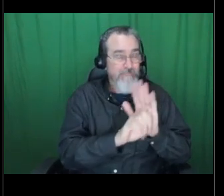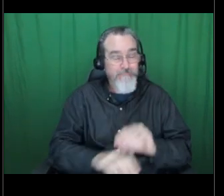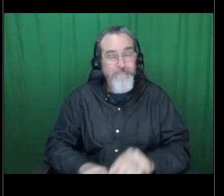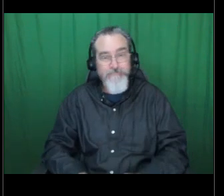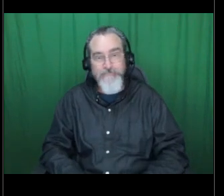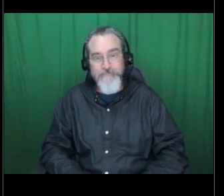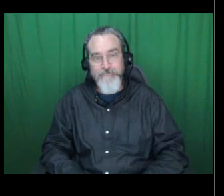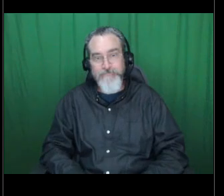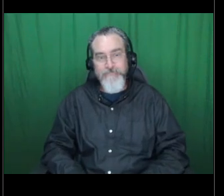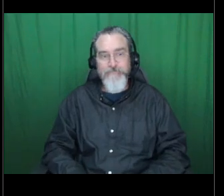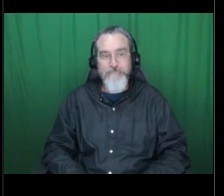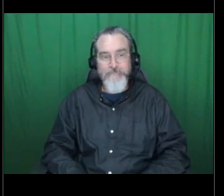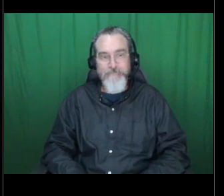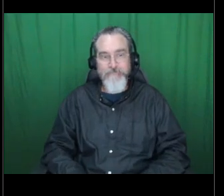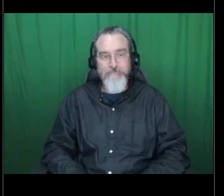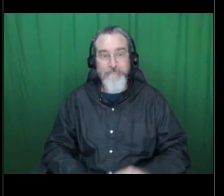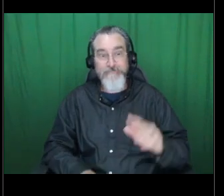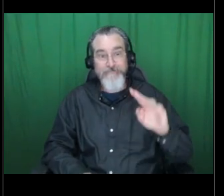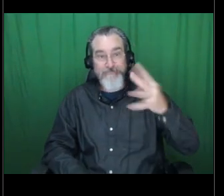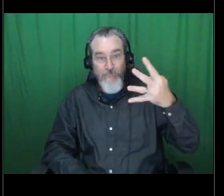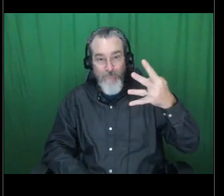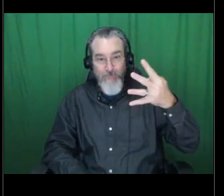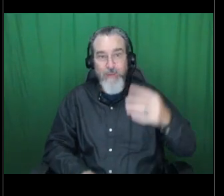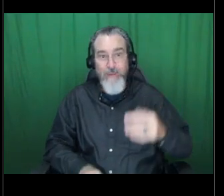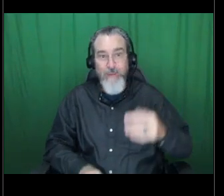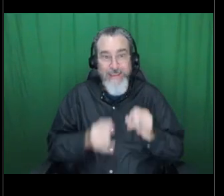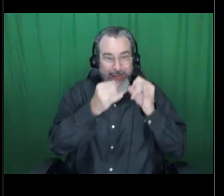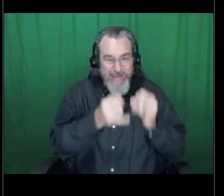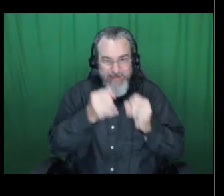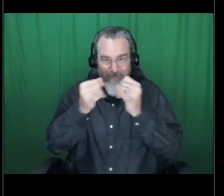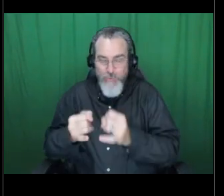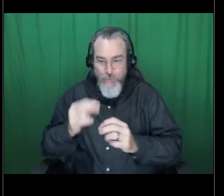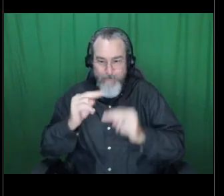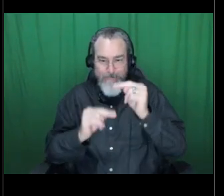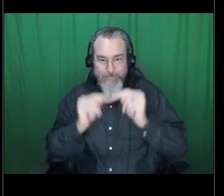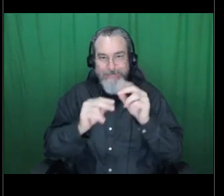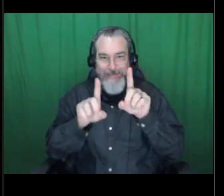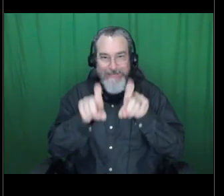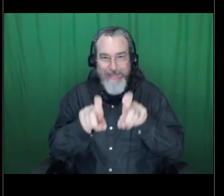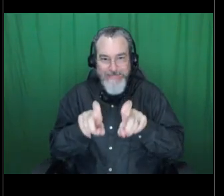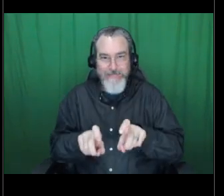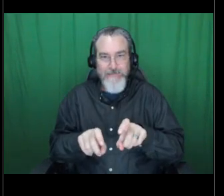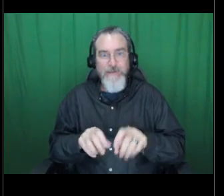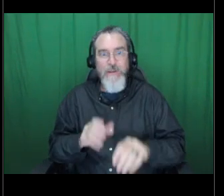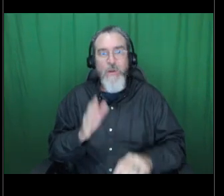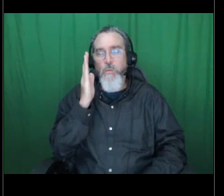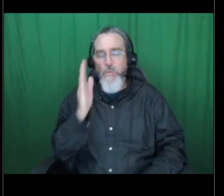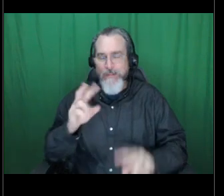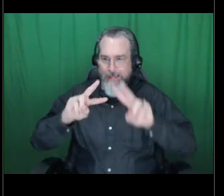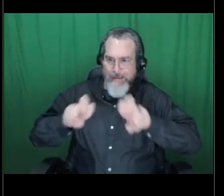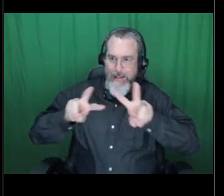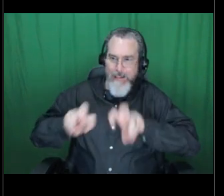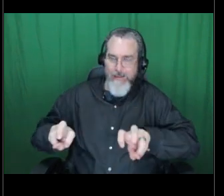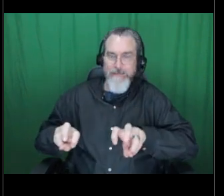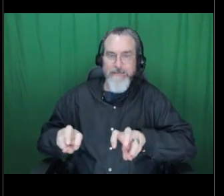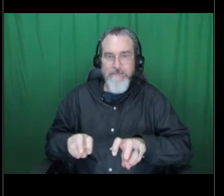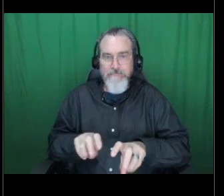The individual building test analyzes the grade difference between